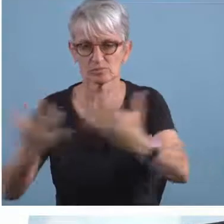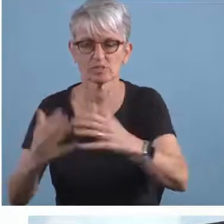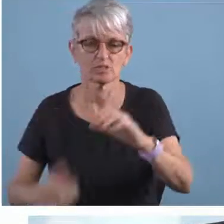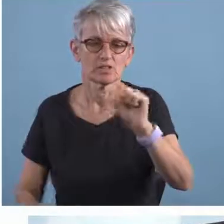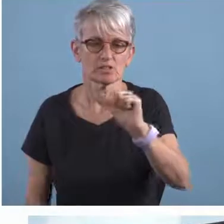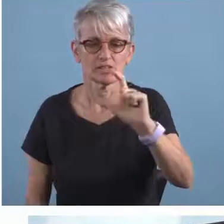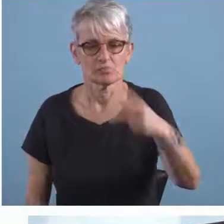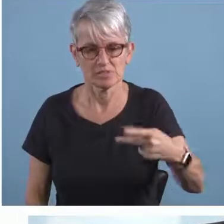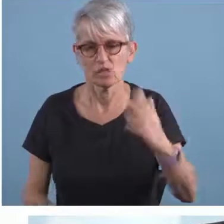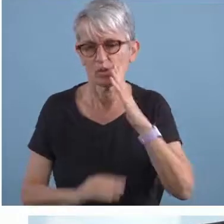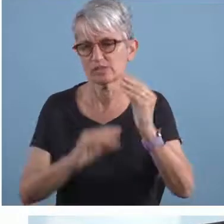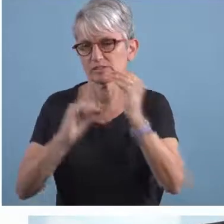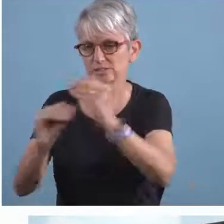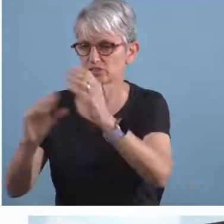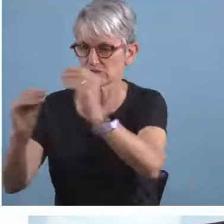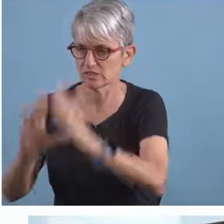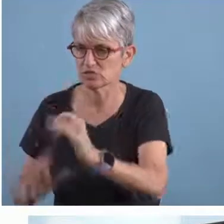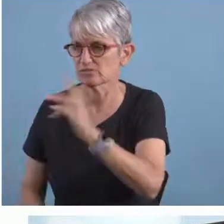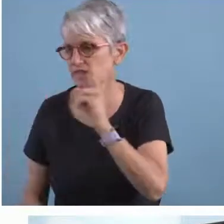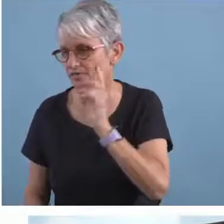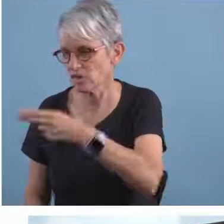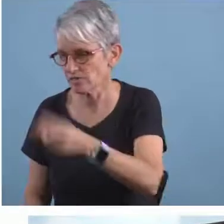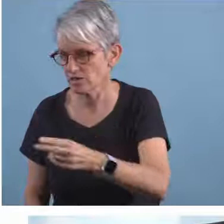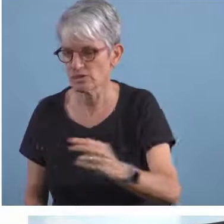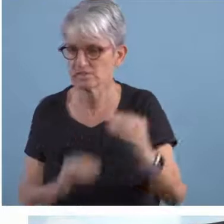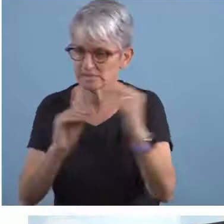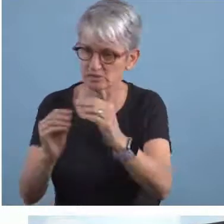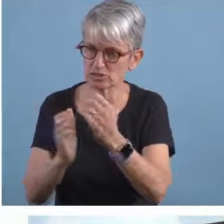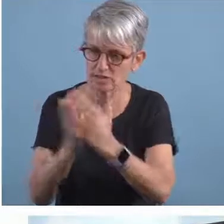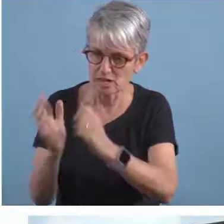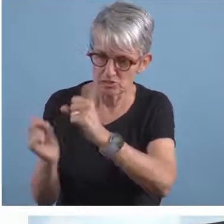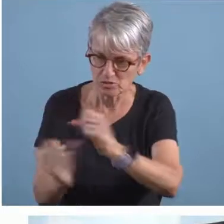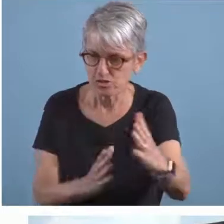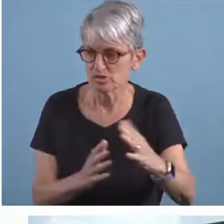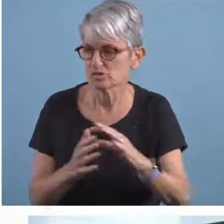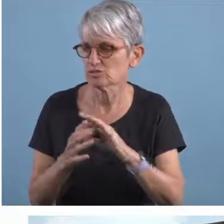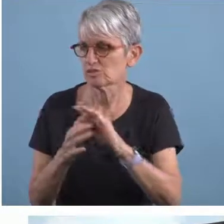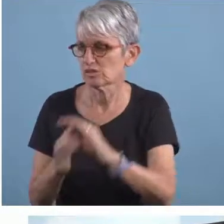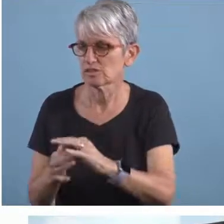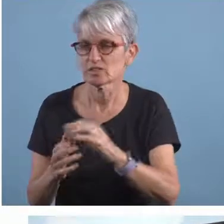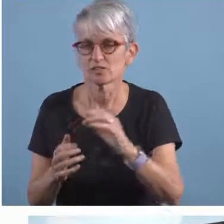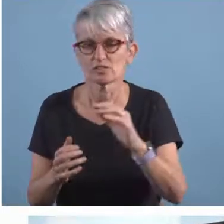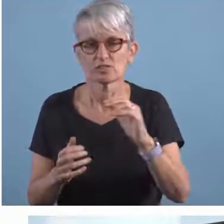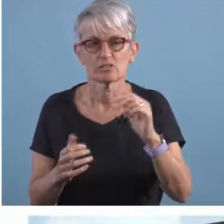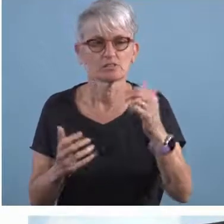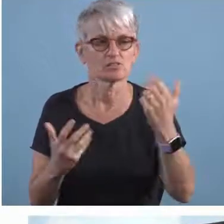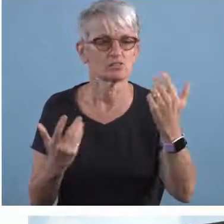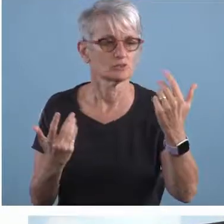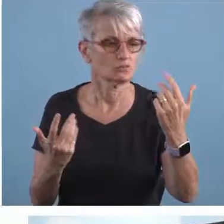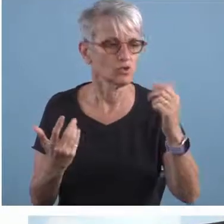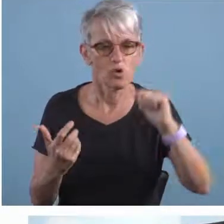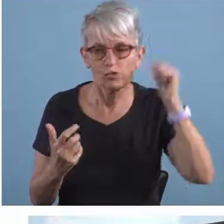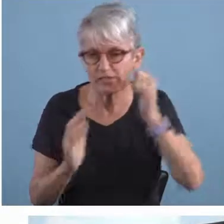teaching the teacher of the deaf and hard of hearing some strategies around auditory skill development or